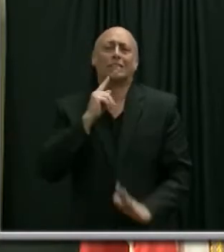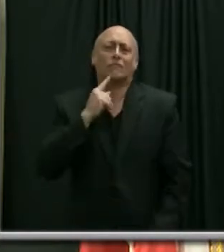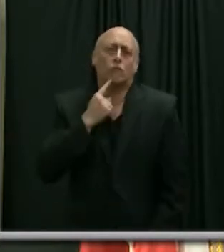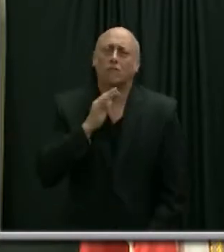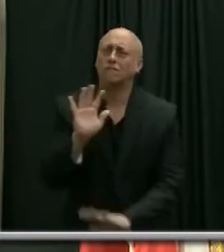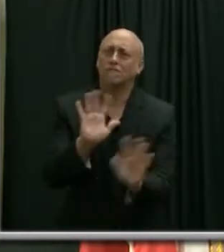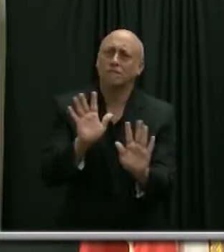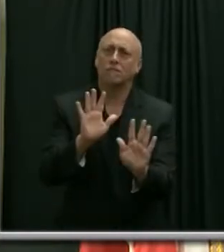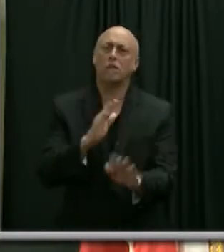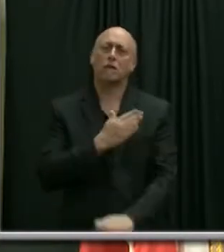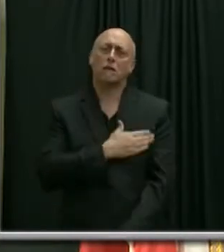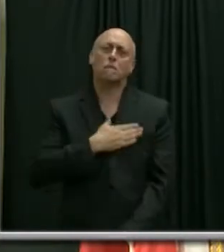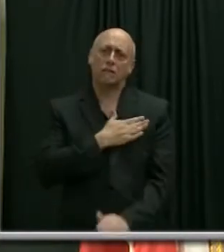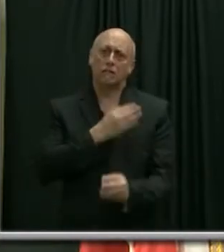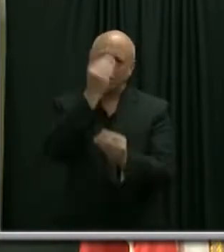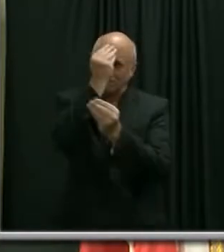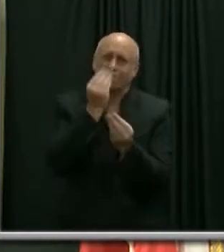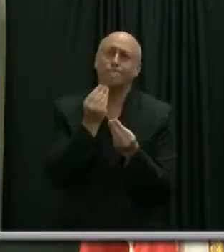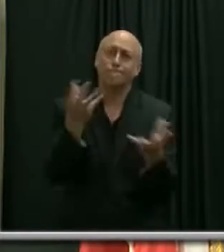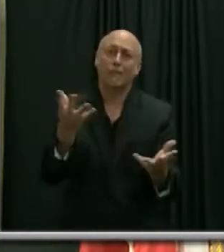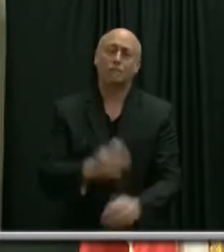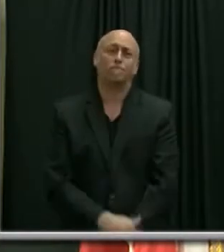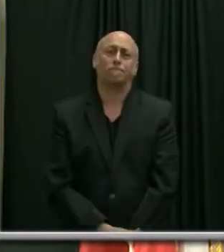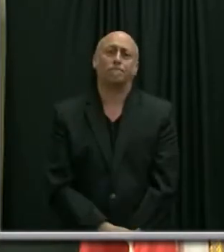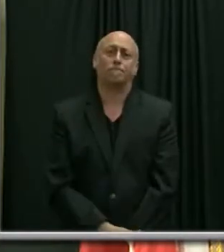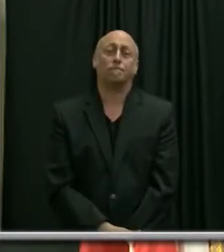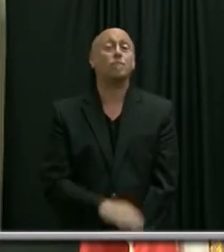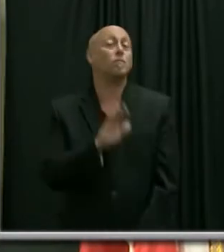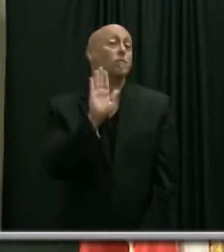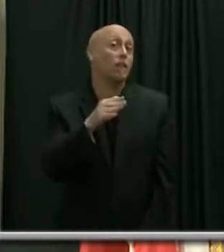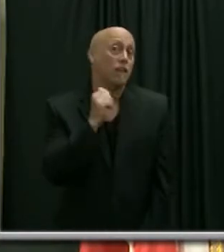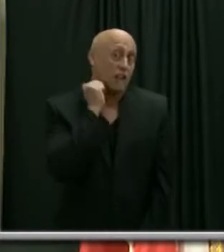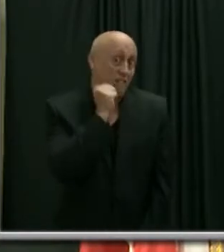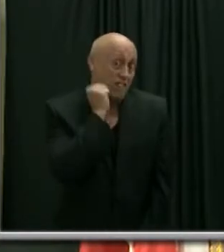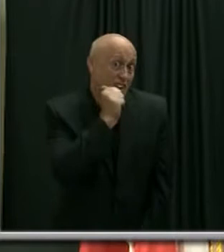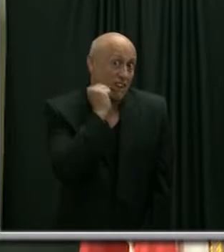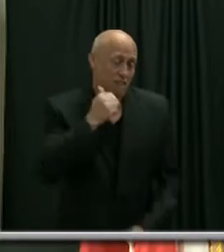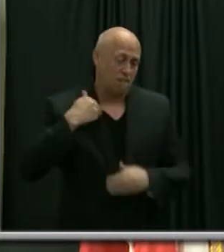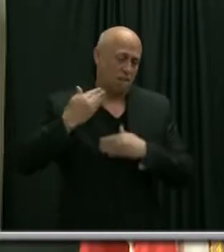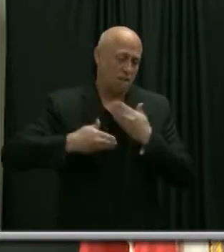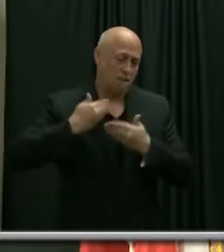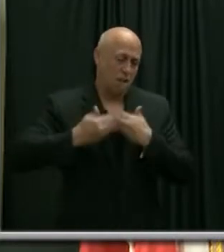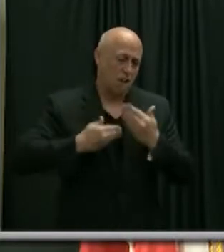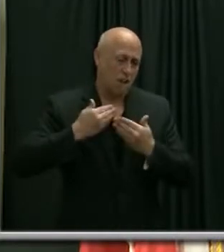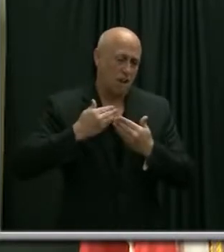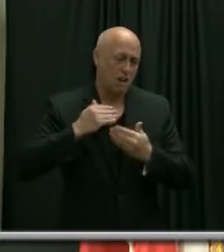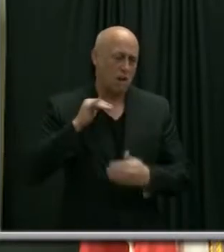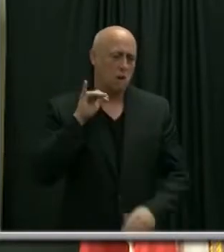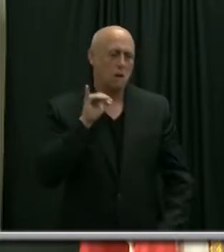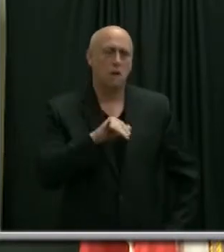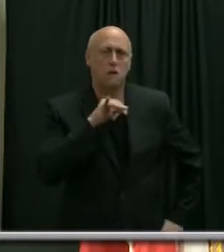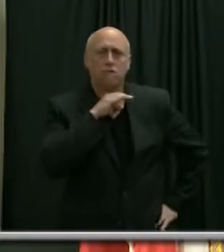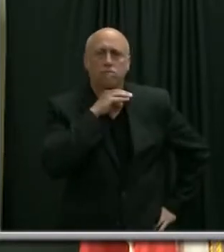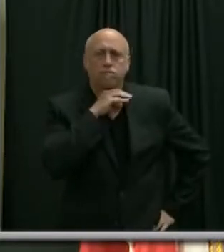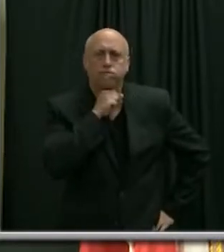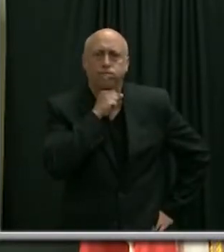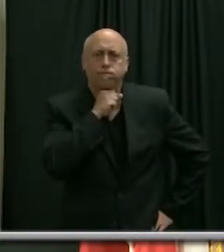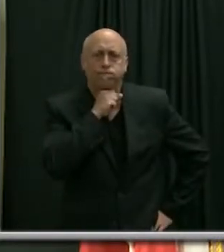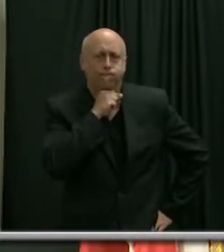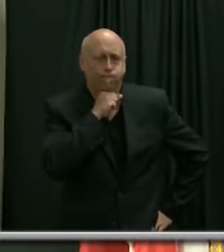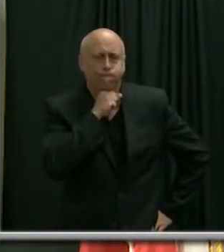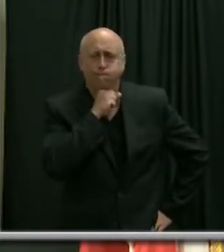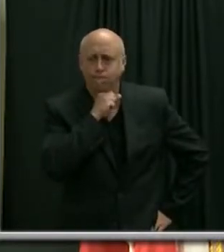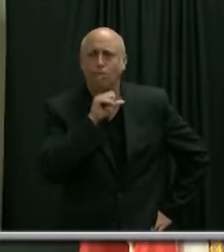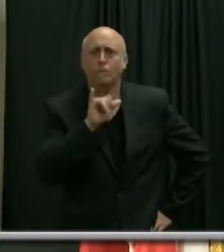You know, as we go on every day, it becomes more evident to me that we really are all in this together. And I know